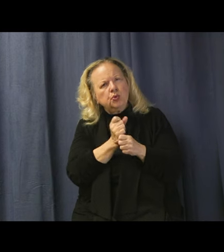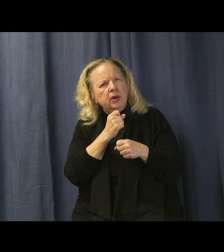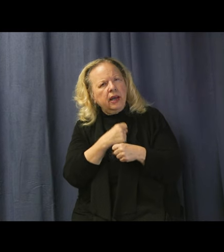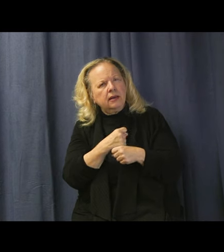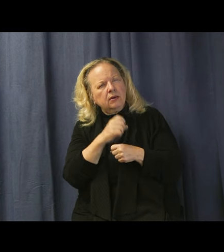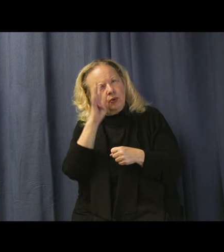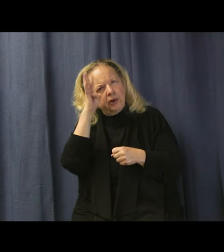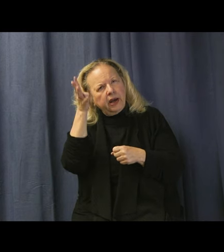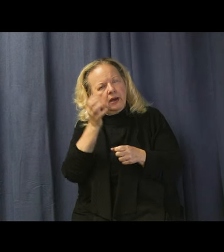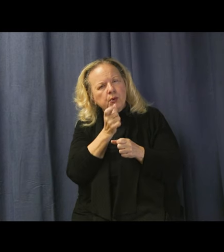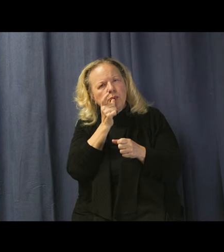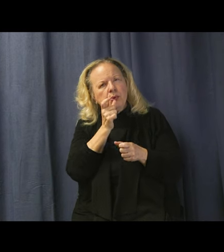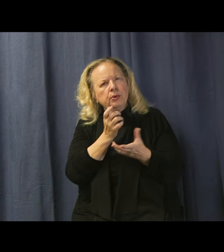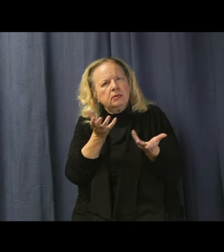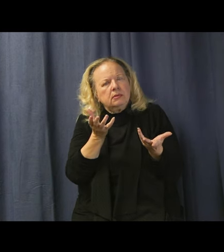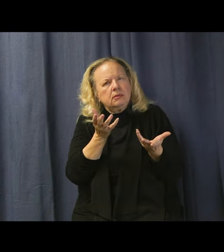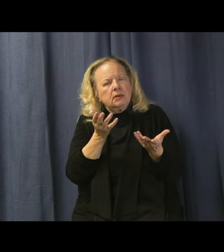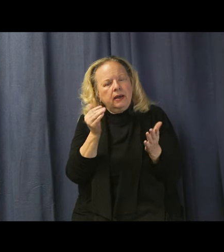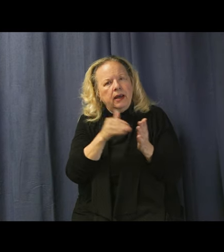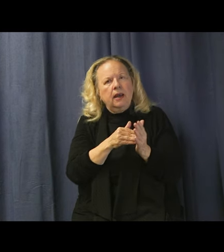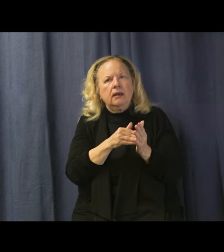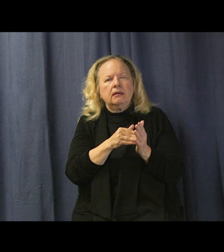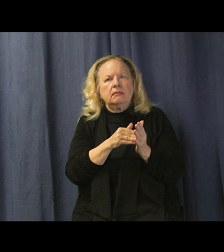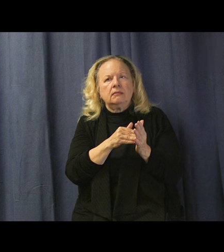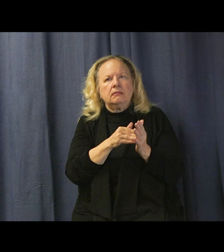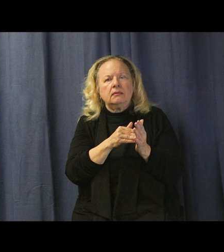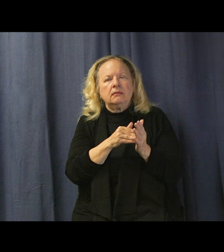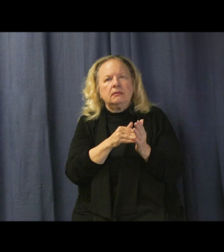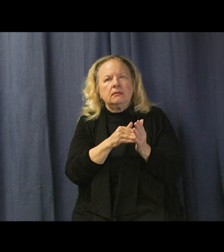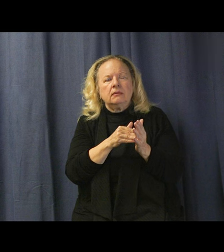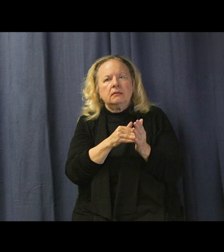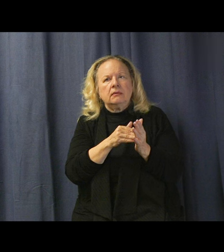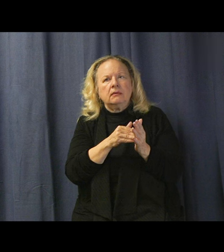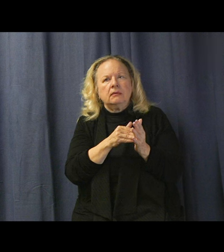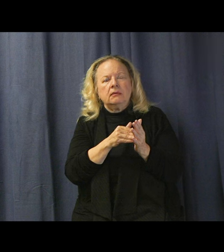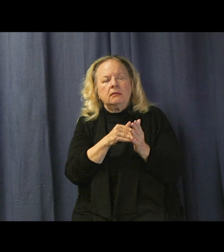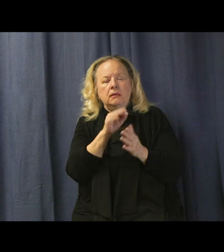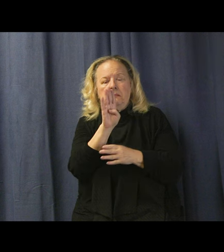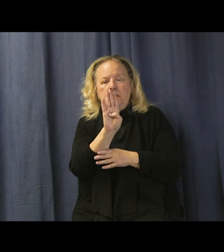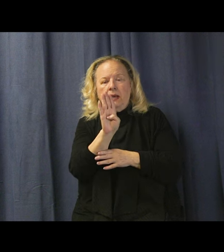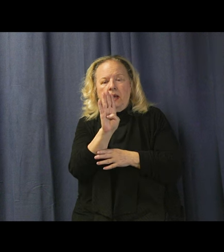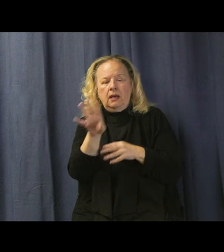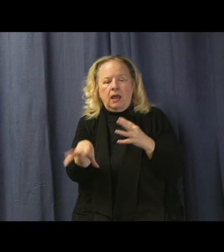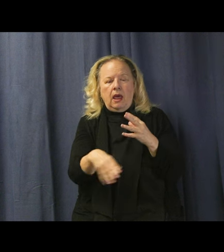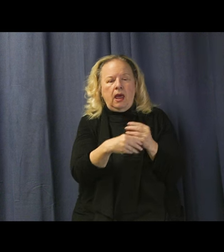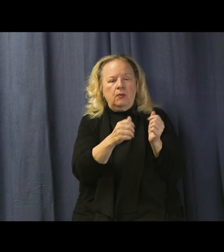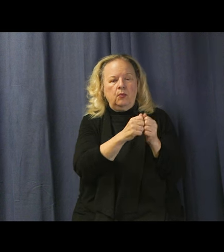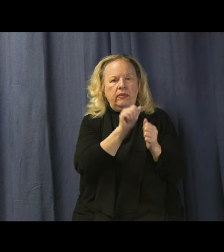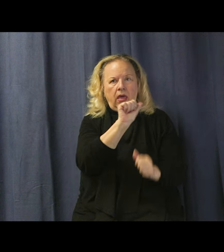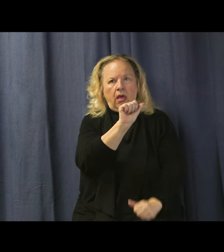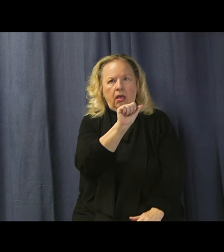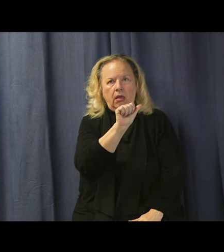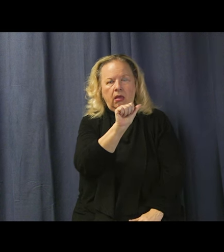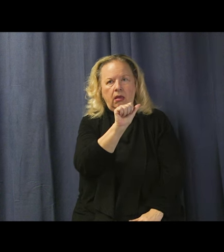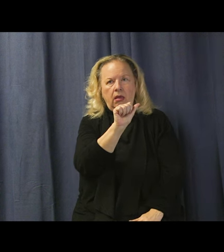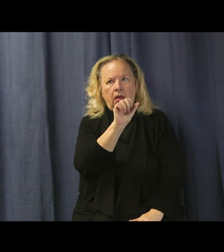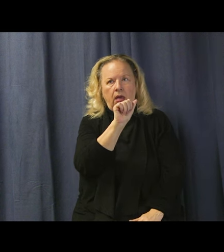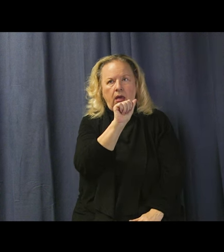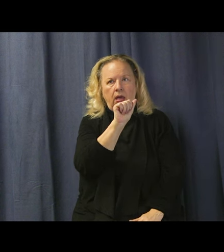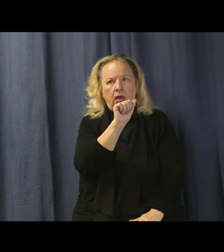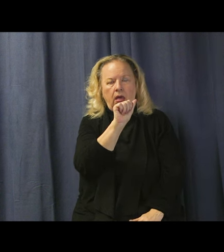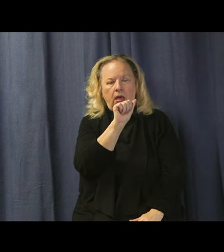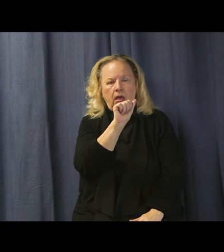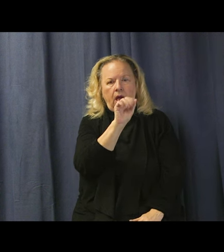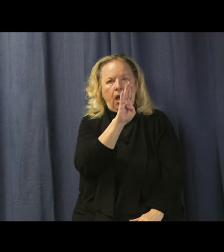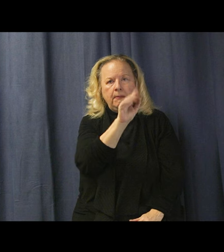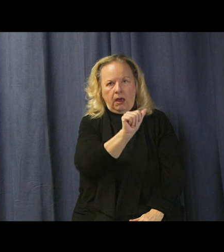created? Well, let's take a look again. If you add a bait to Aleph, you have Av, as in